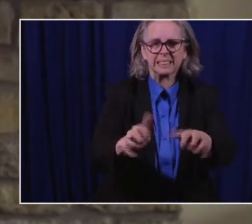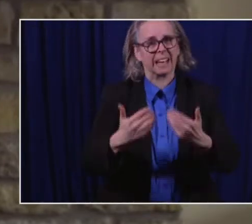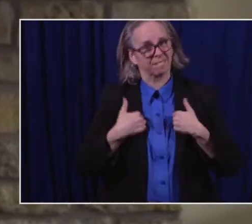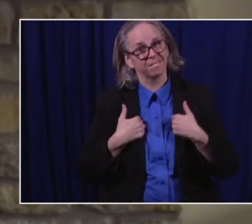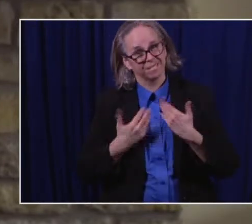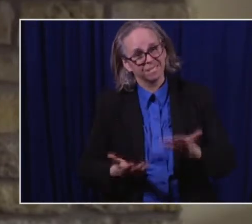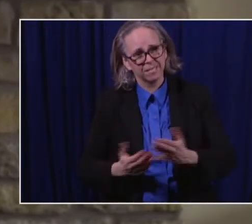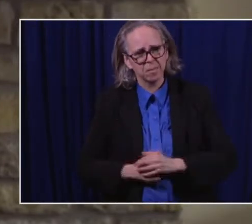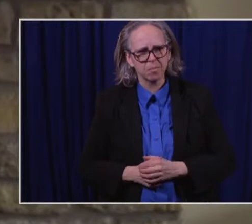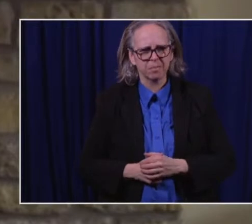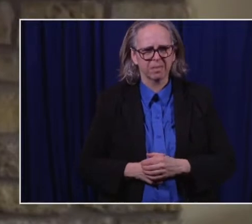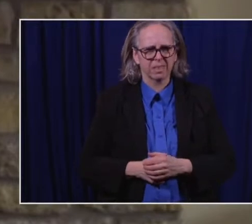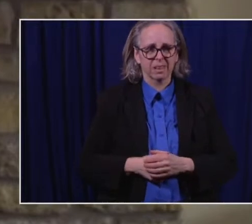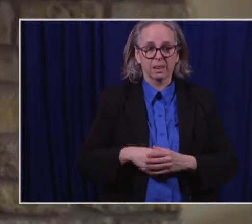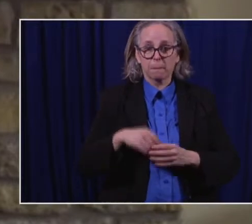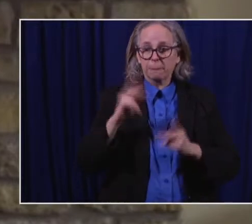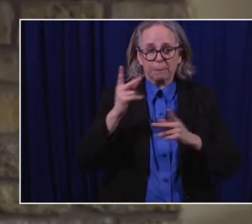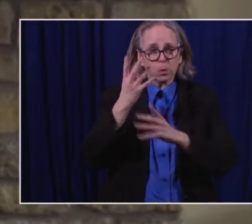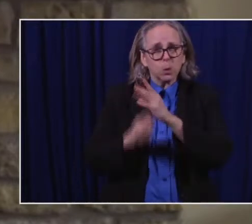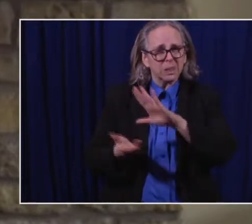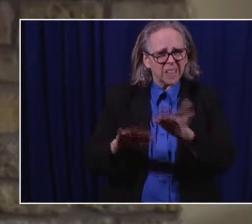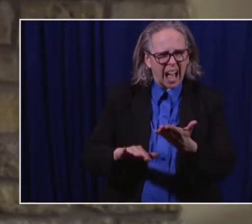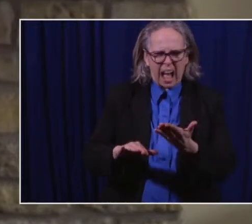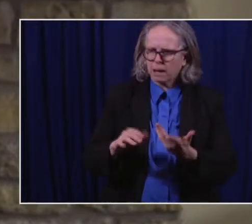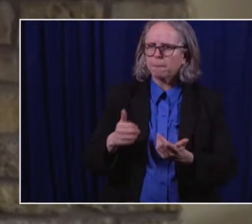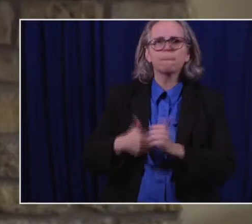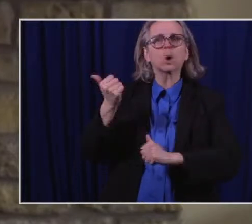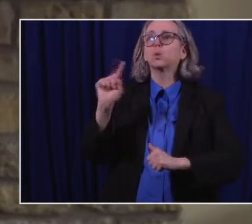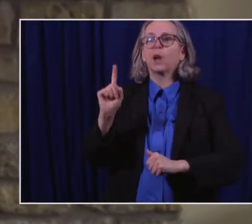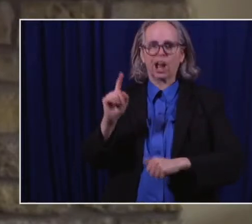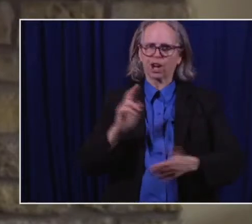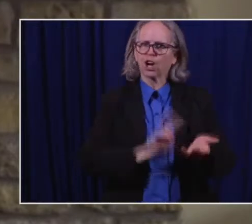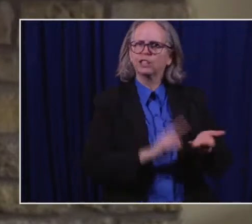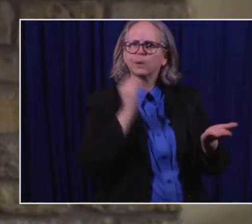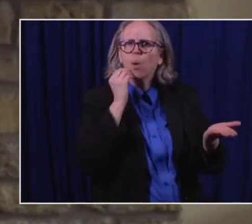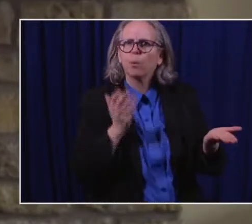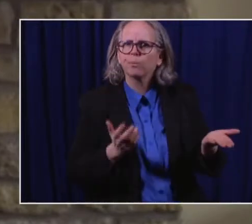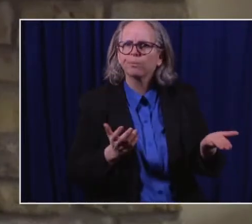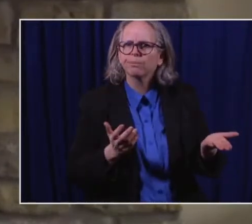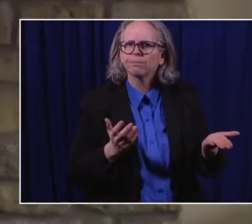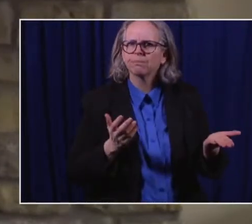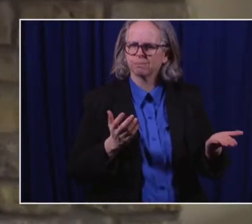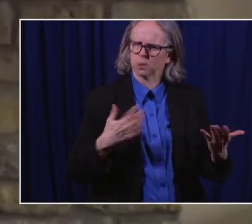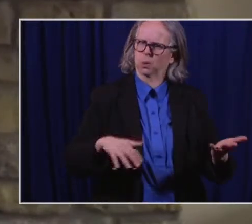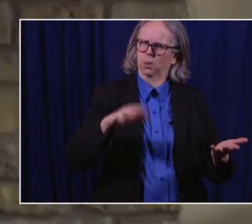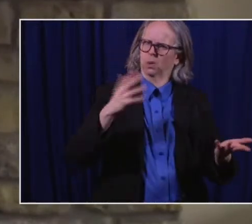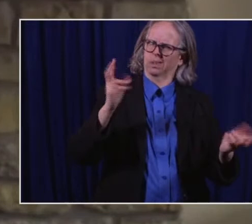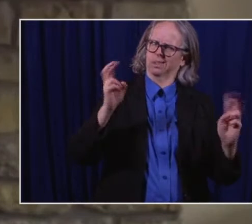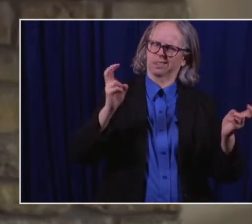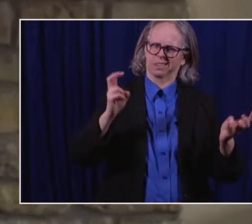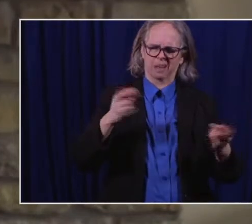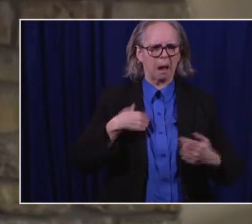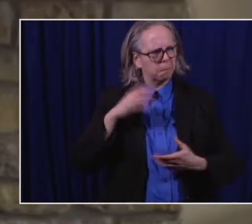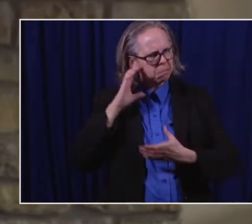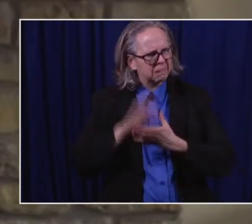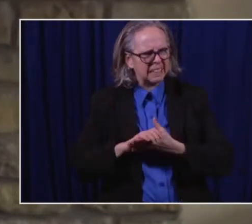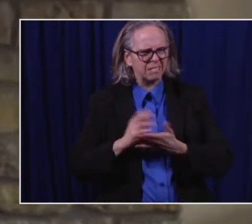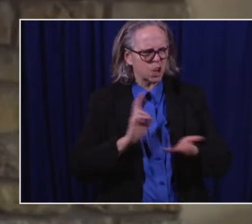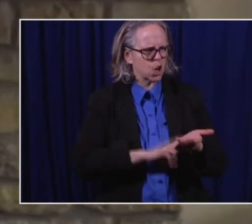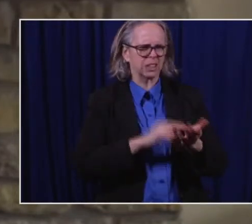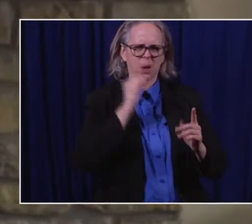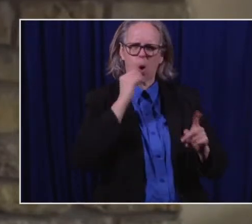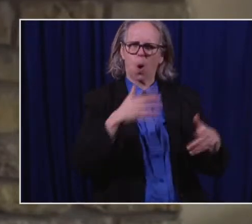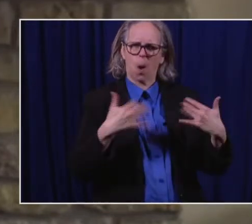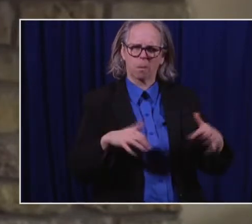have, you know, a huge number of nursing homes. I think we're maybe second or third in the nation per capita in regard to the nursing